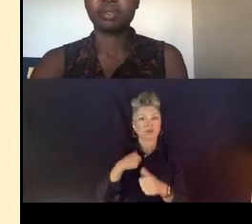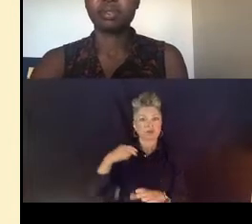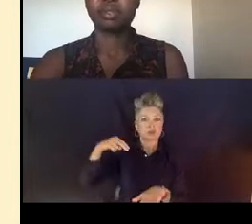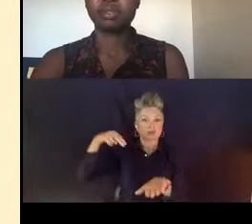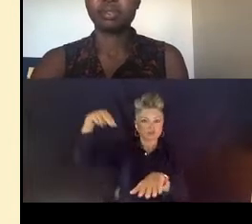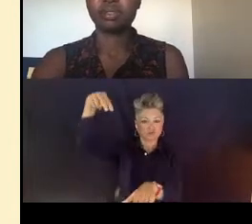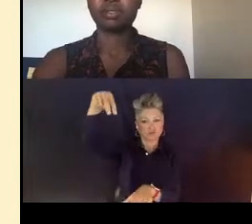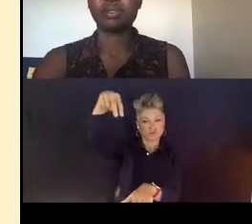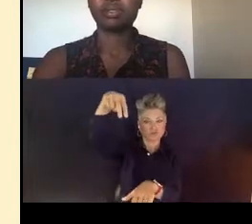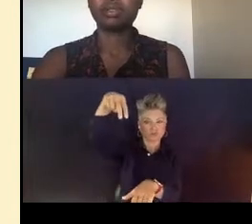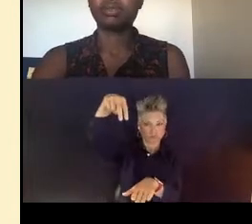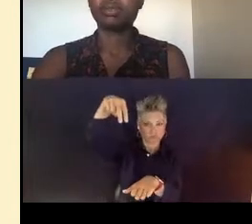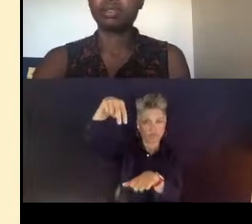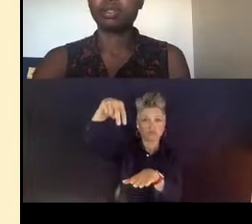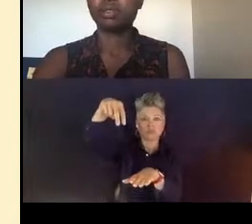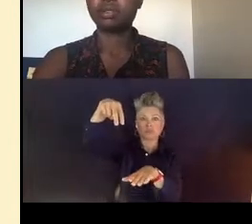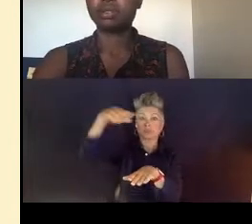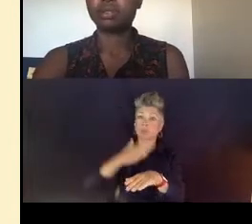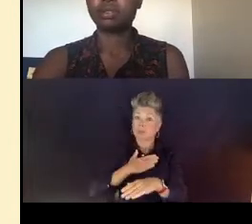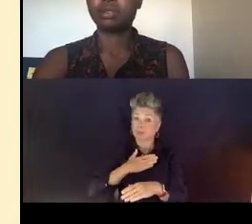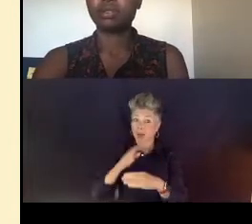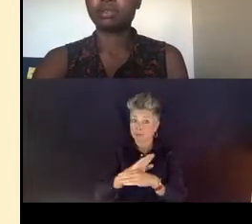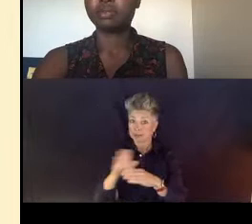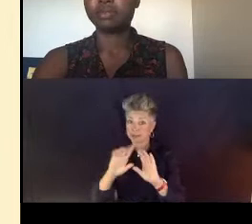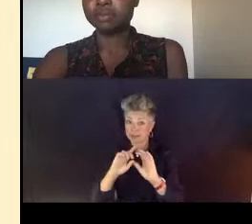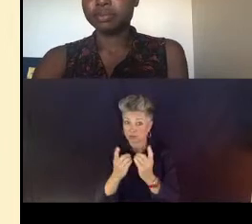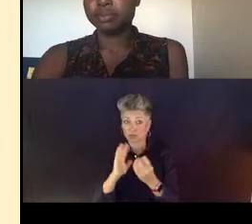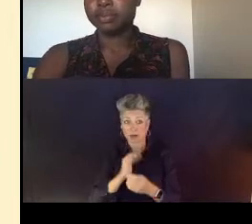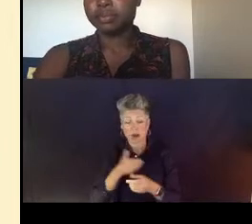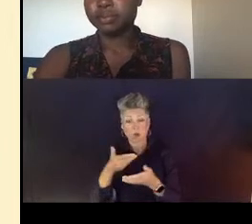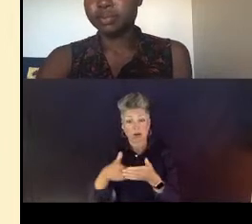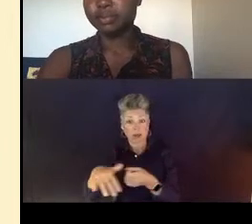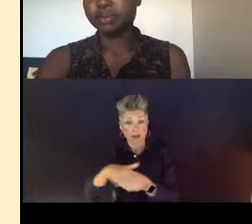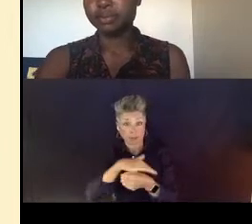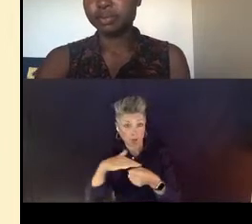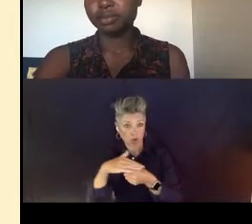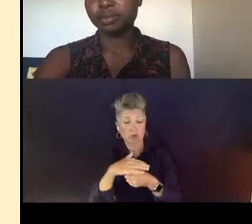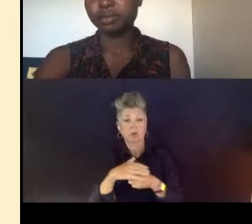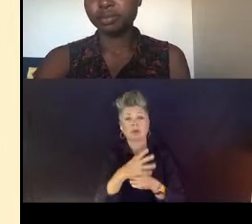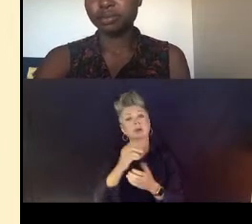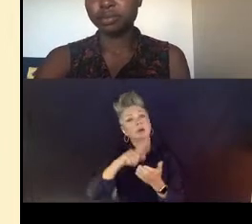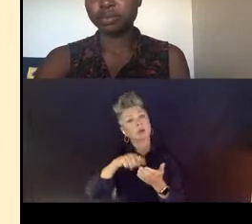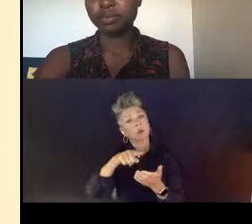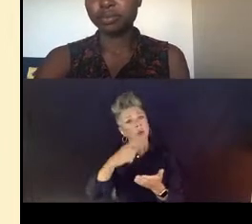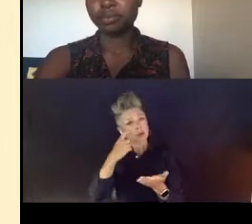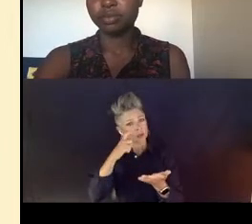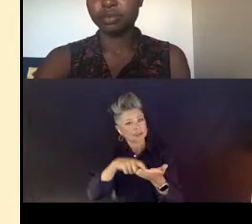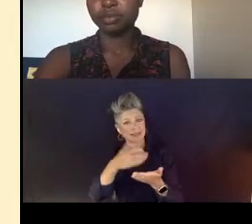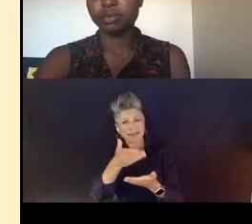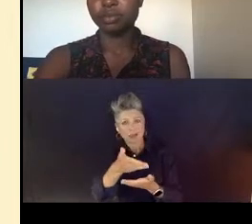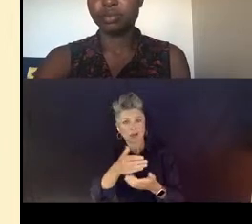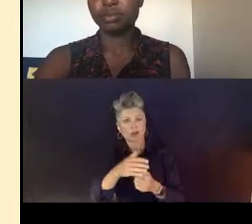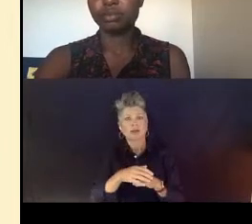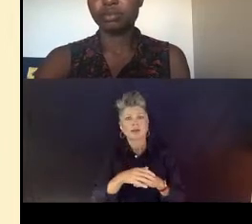of my business district, our neighborhood. And what you can see here is literally